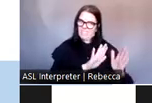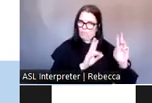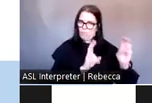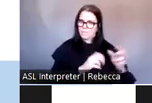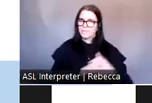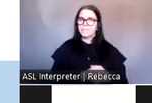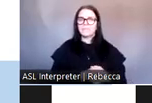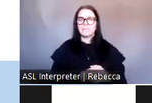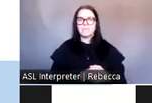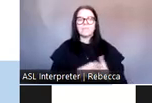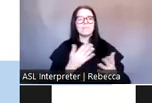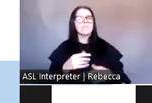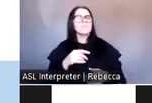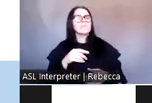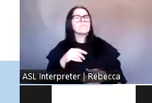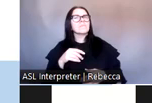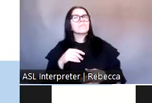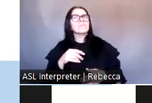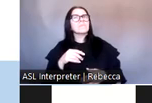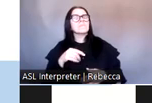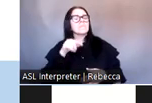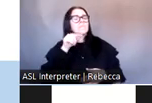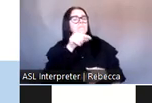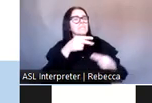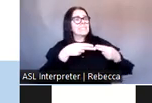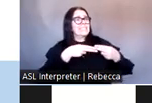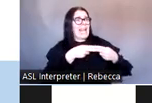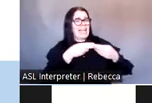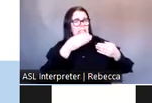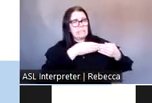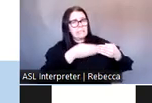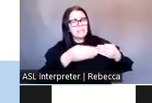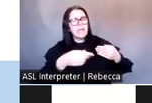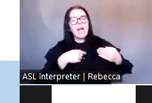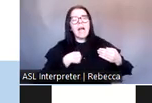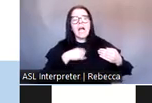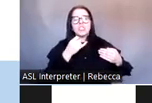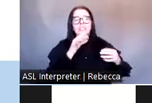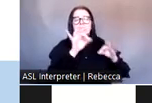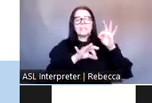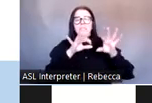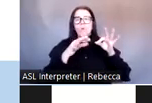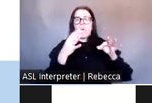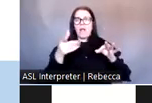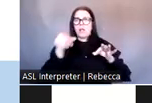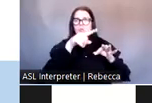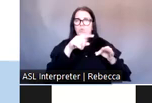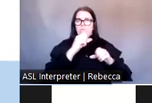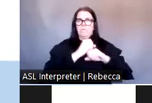these first couple of slides are just meant to place micro-credentials in our minds a little bit in the way the public might be seeing